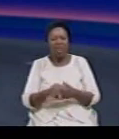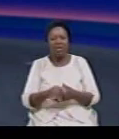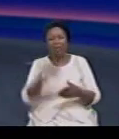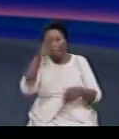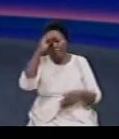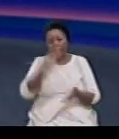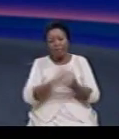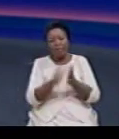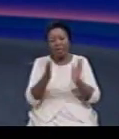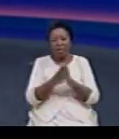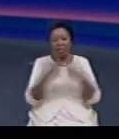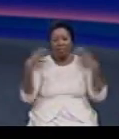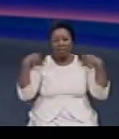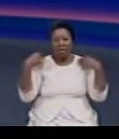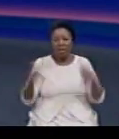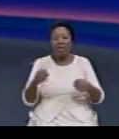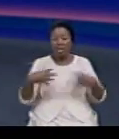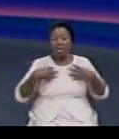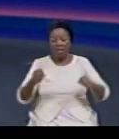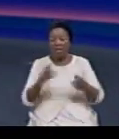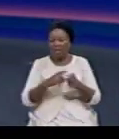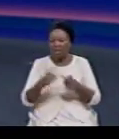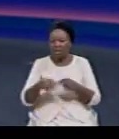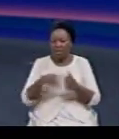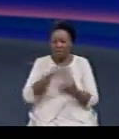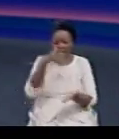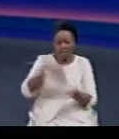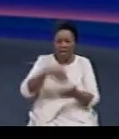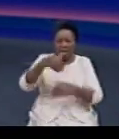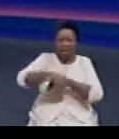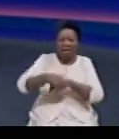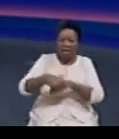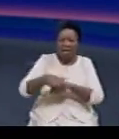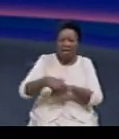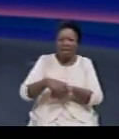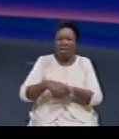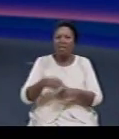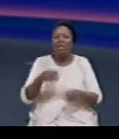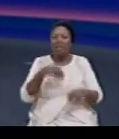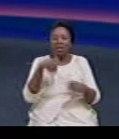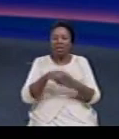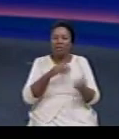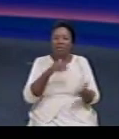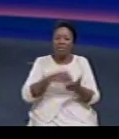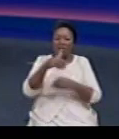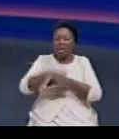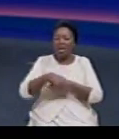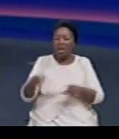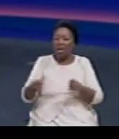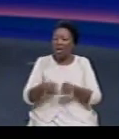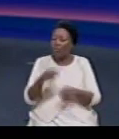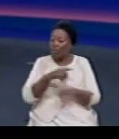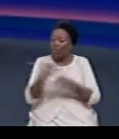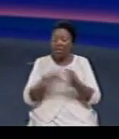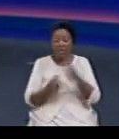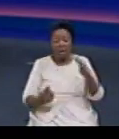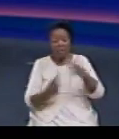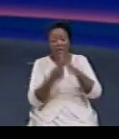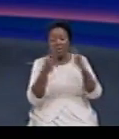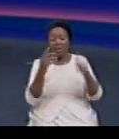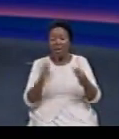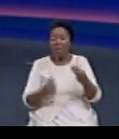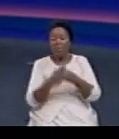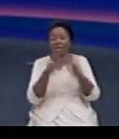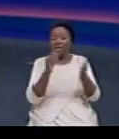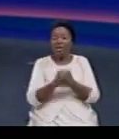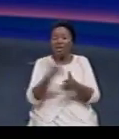sorrow, the midnight when everybody was asleep, but they were awake, the midnight when it appears everything is upside down for you